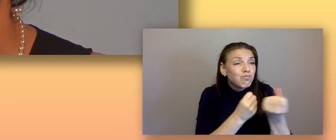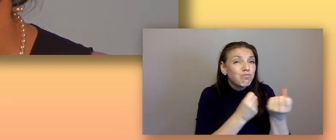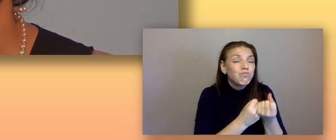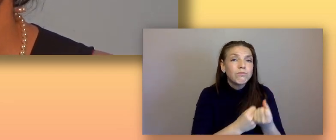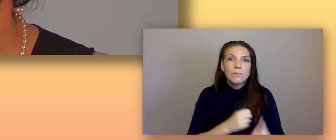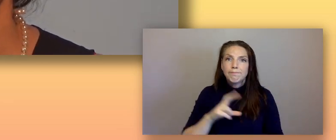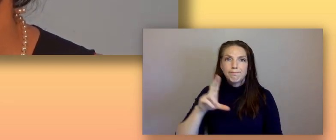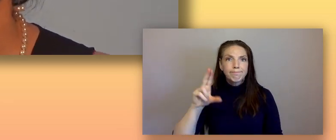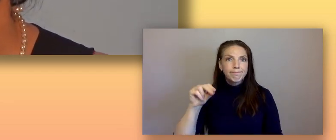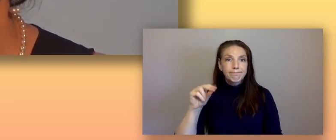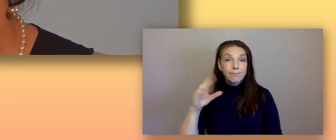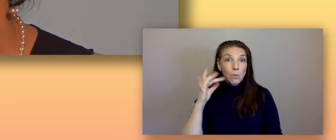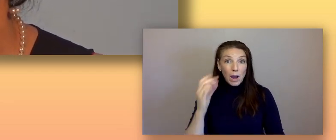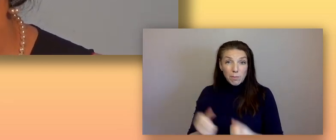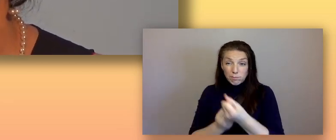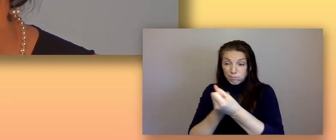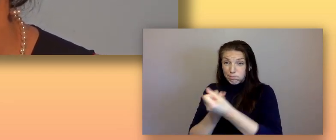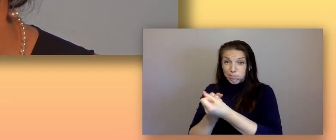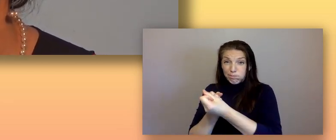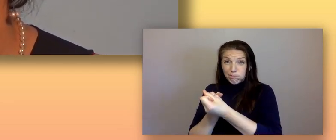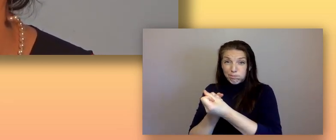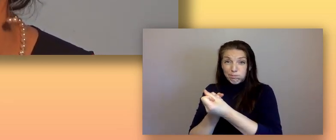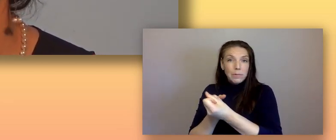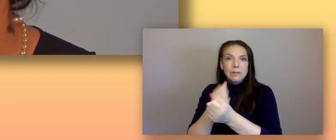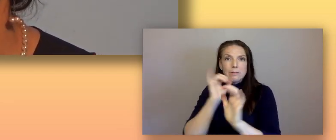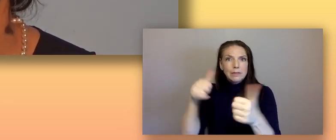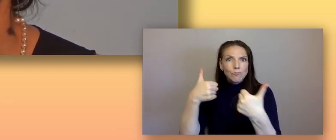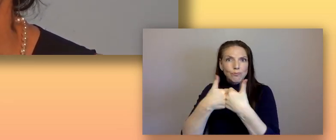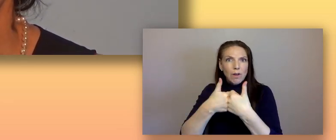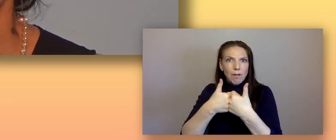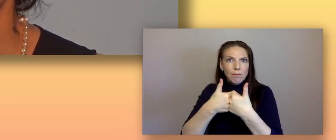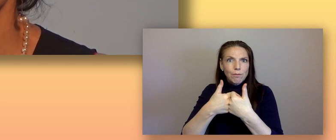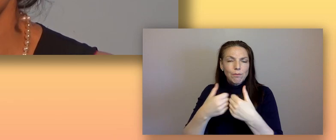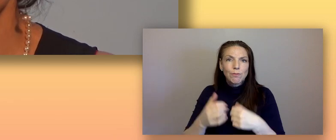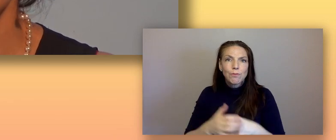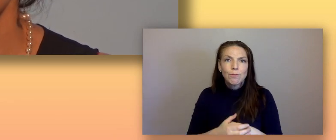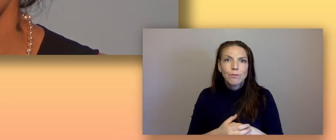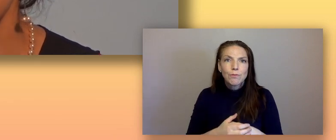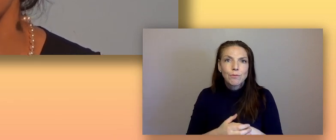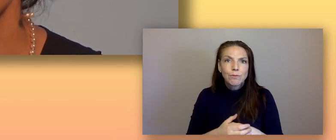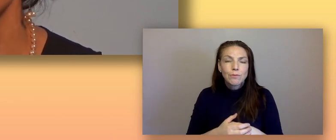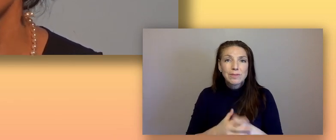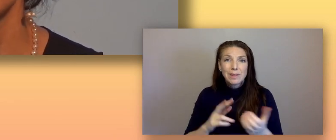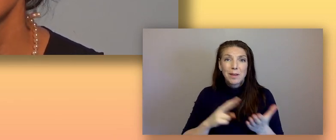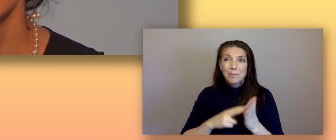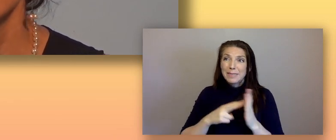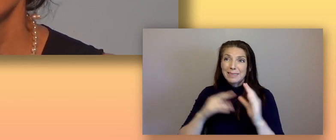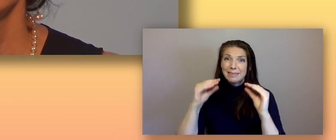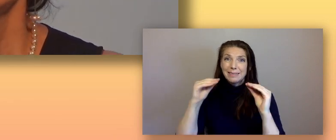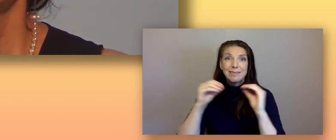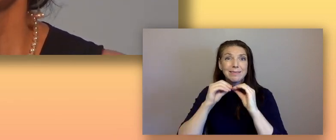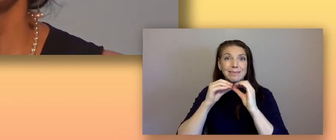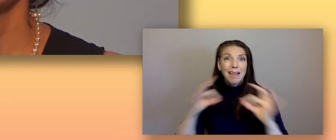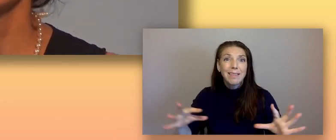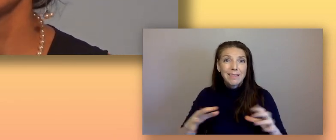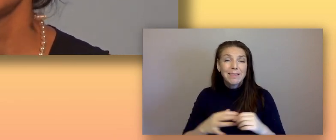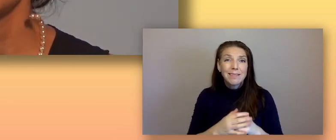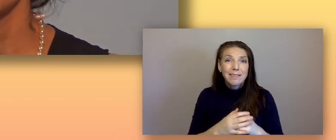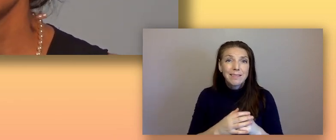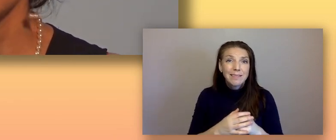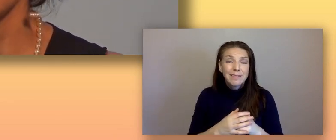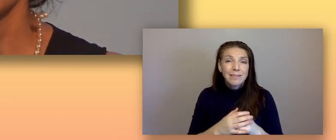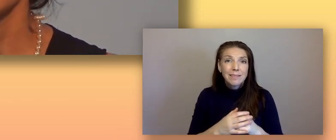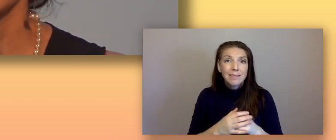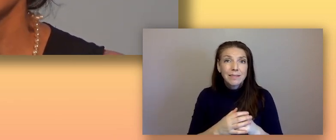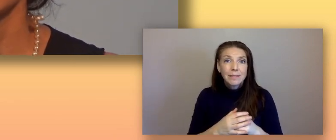each other, because validation does not challenge the self, and thus teaches nothing. We are